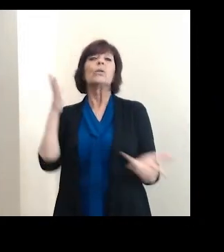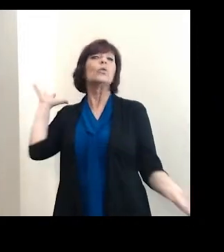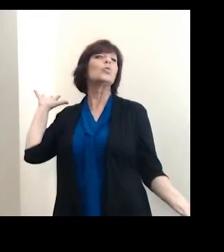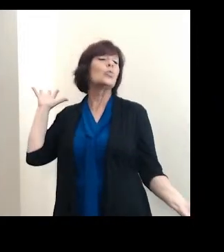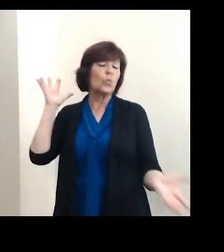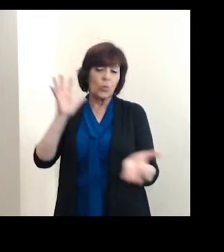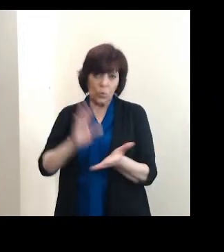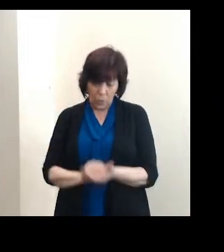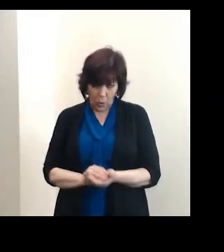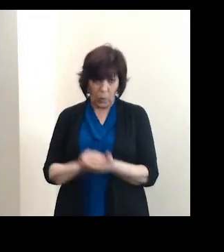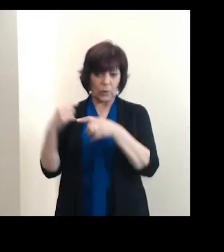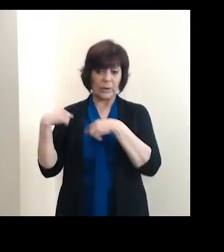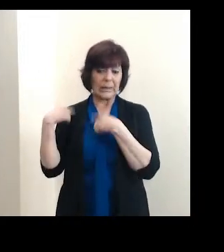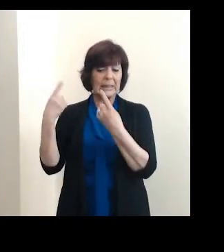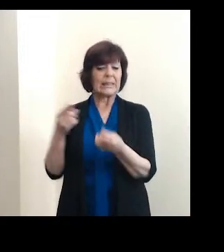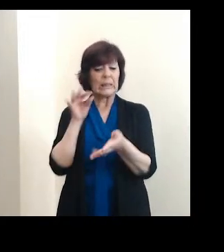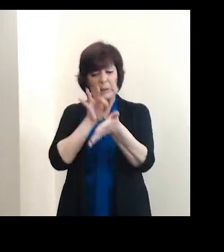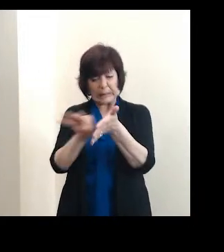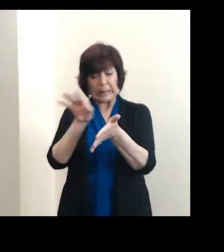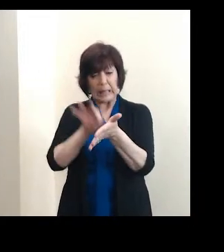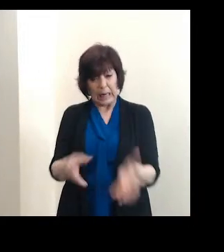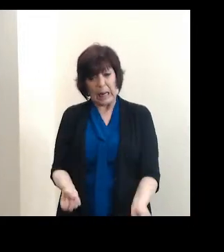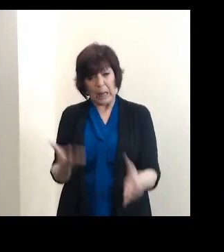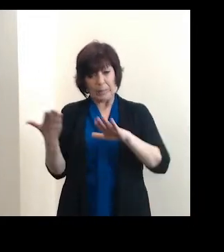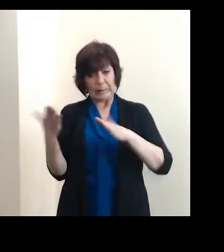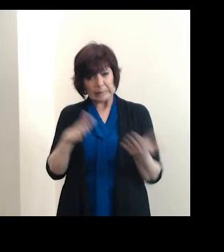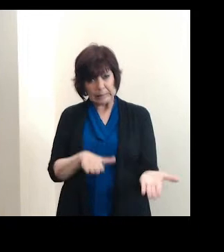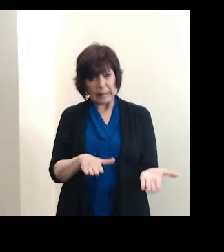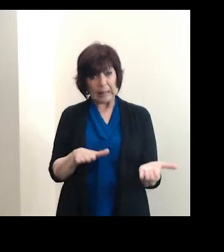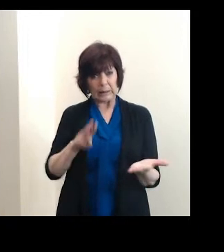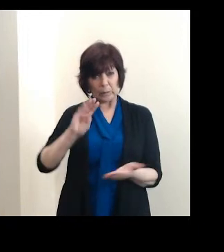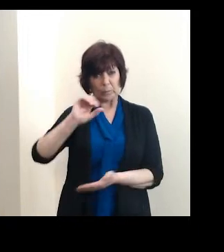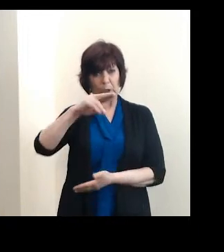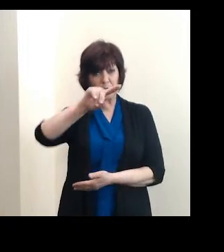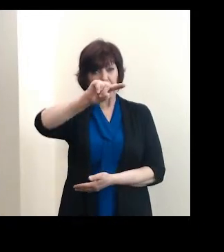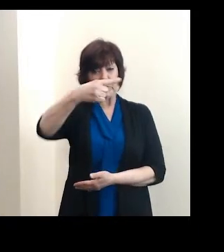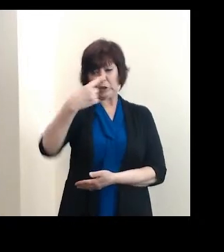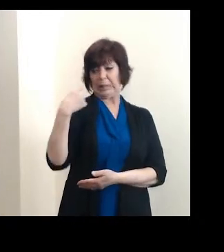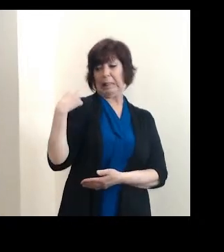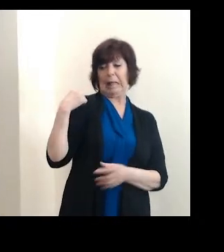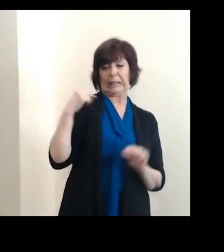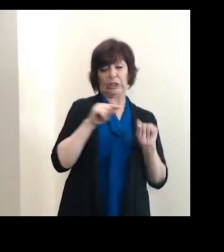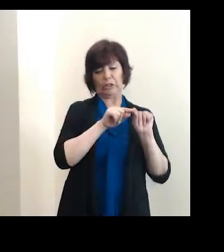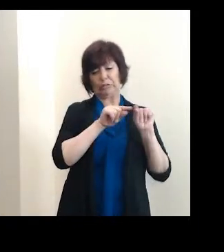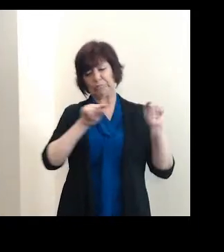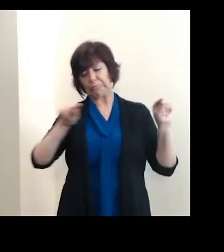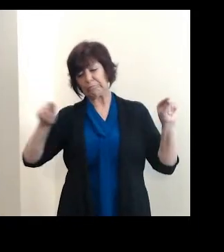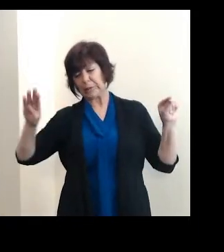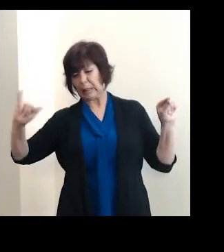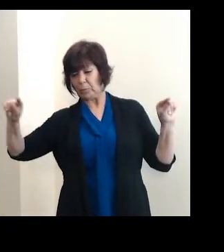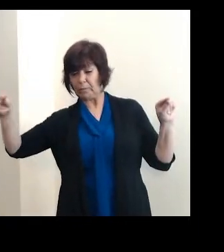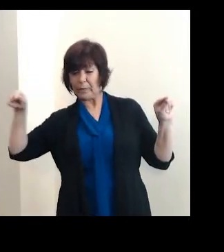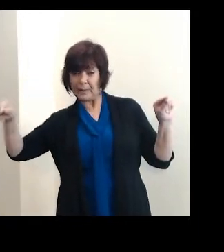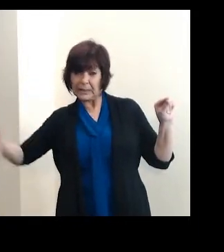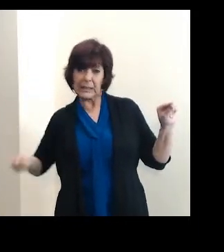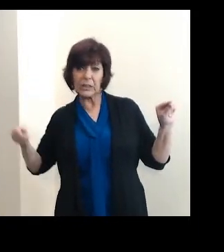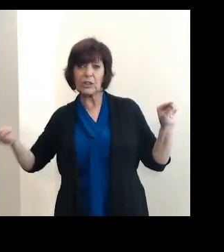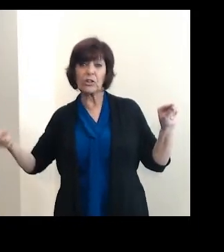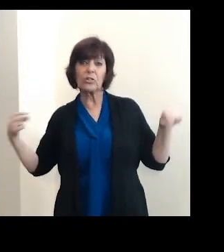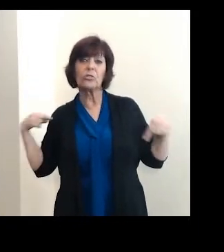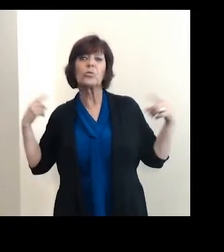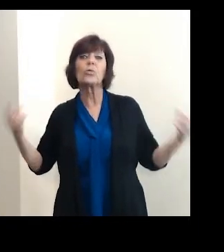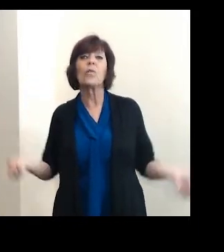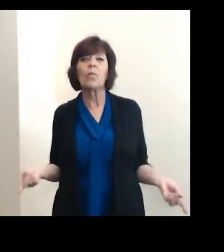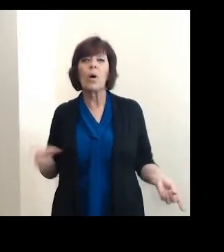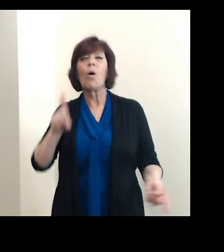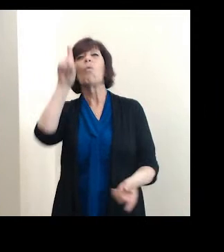total, since we started counting mortality as of March 1st through last year through April 1st of this year, there's